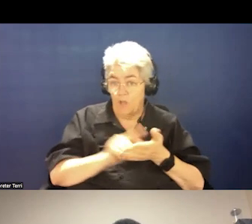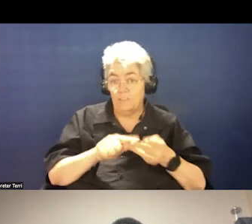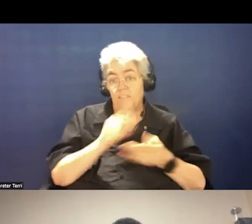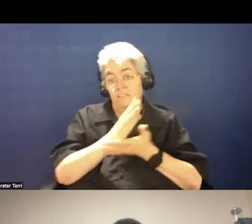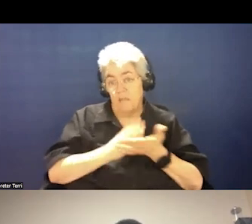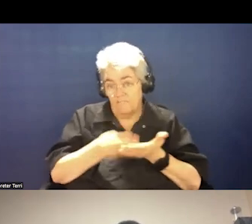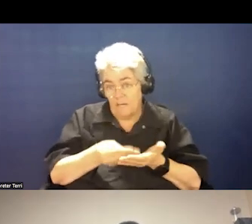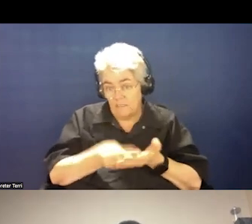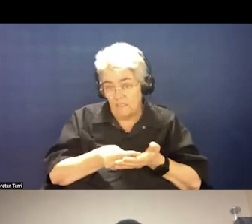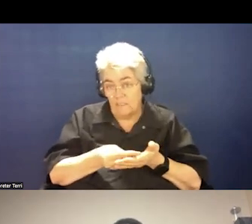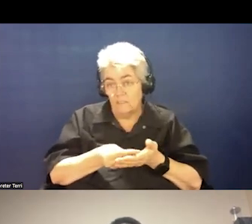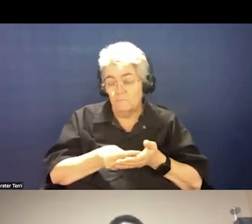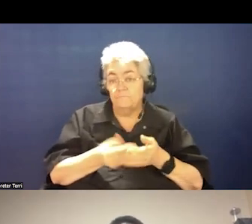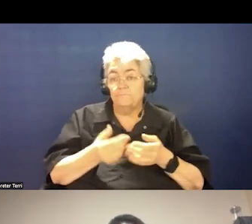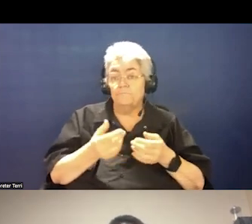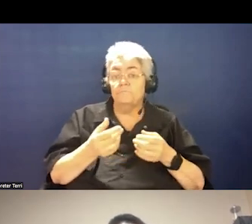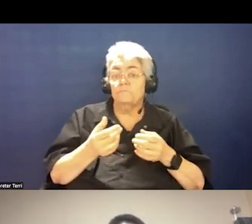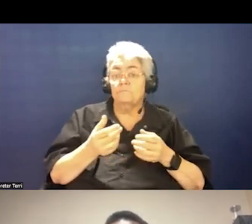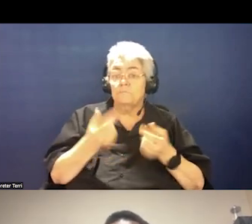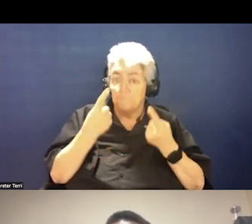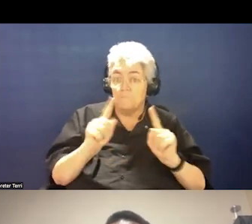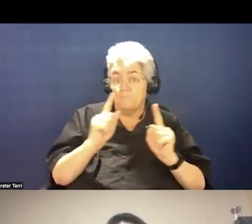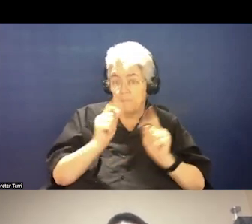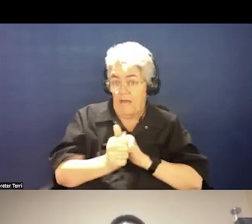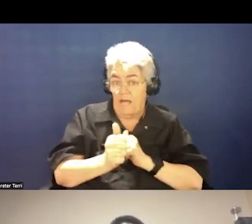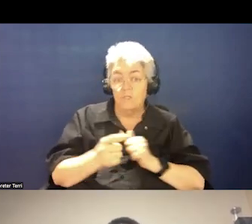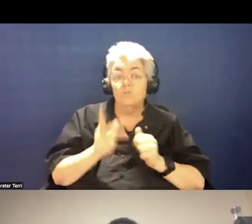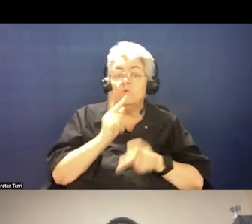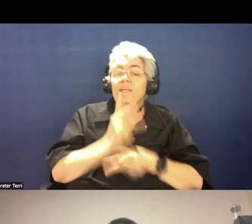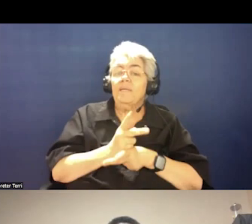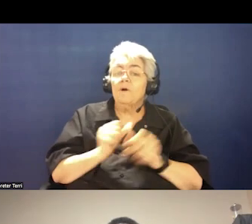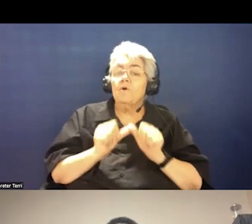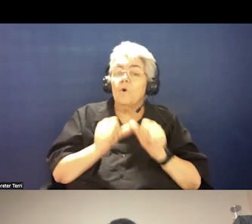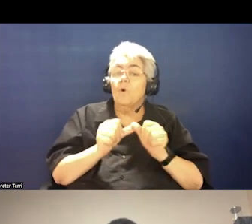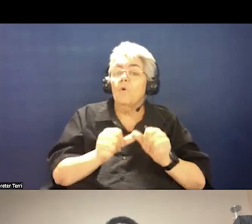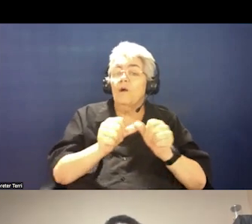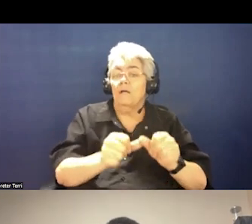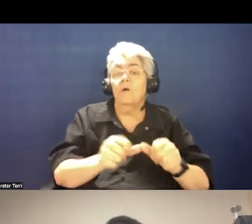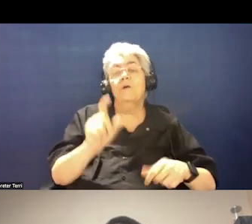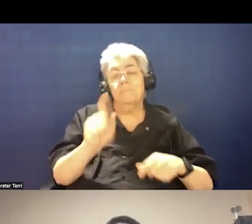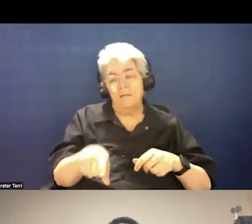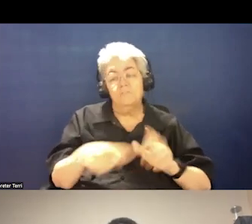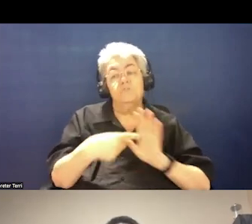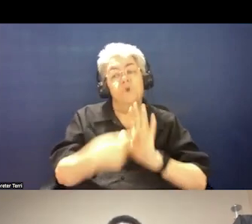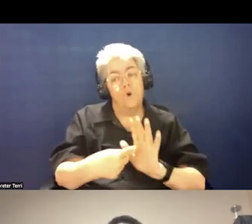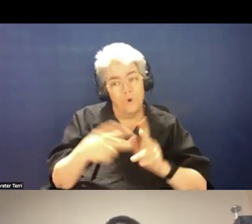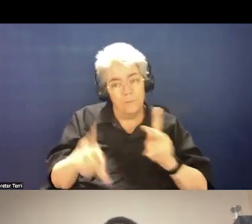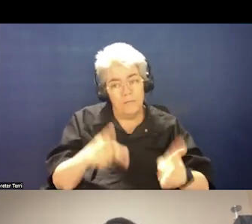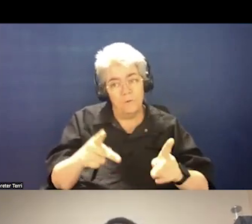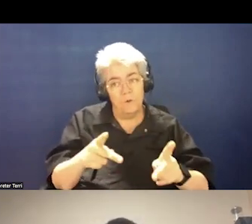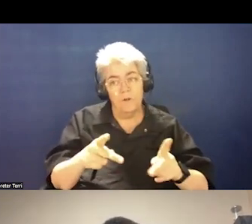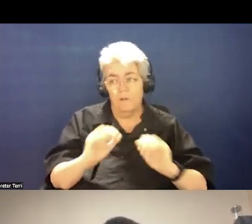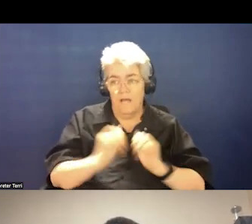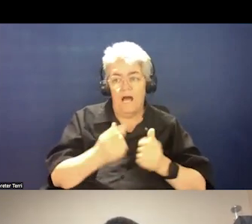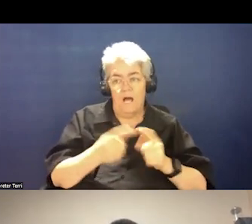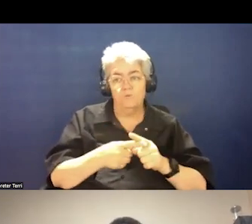funding passed, then we have to, in order to sustain it, we've got to also show people how to